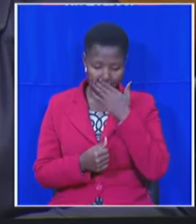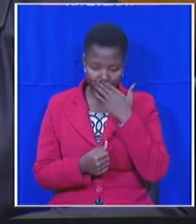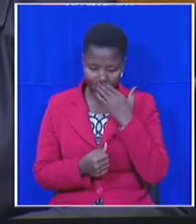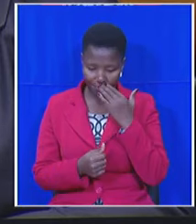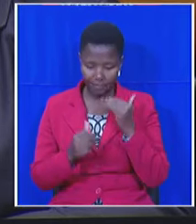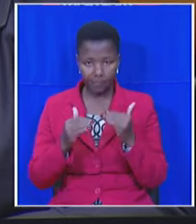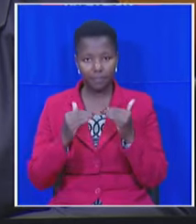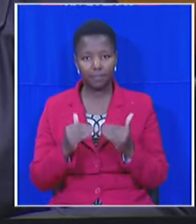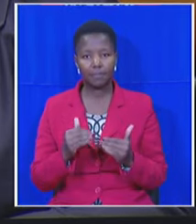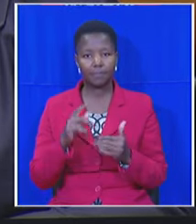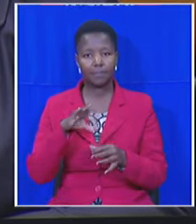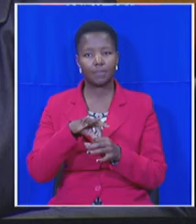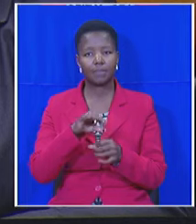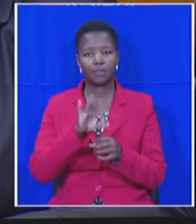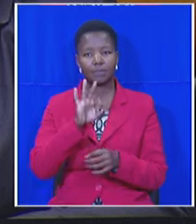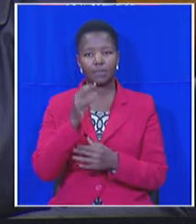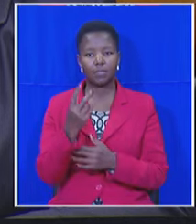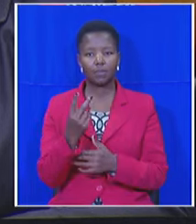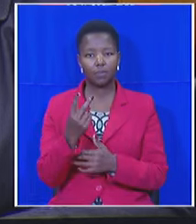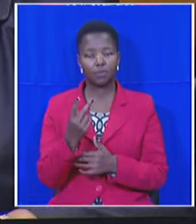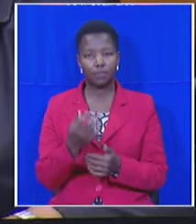32 Telecommunications and Postal Services.